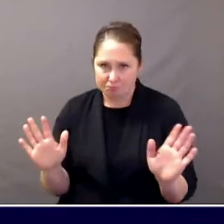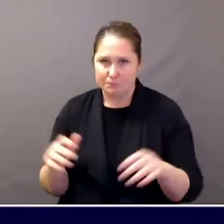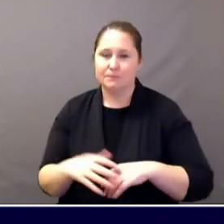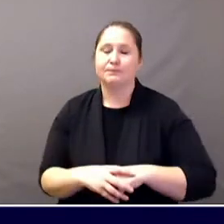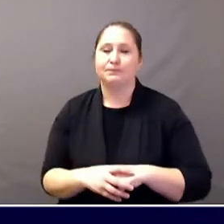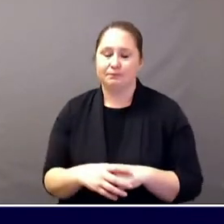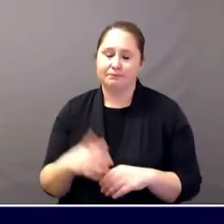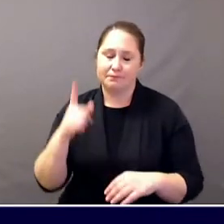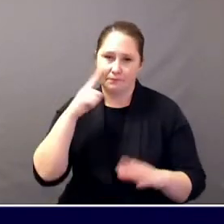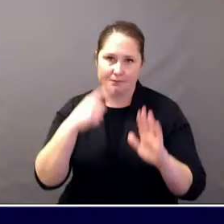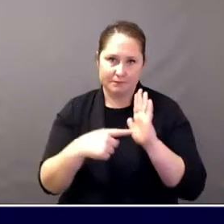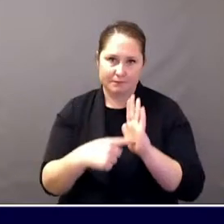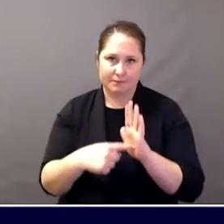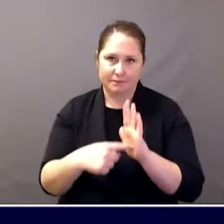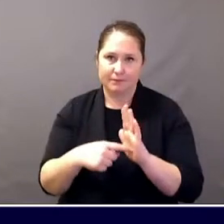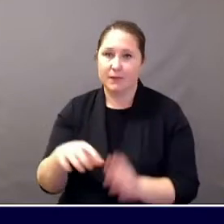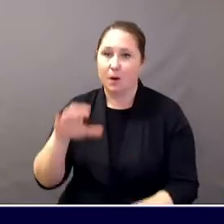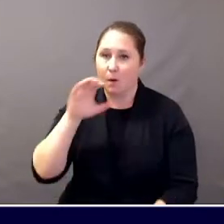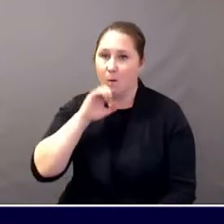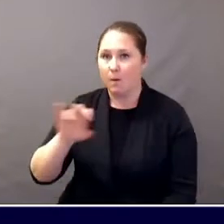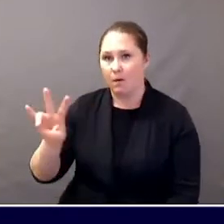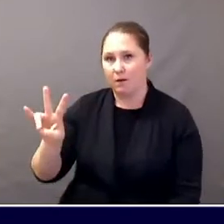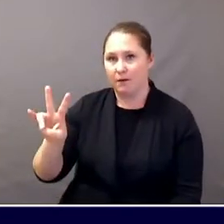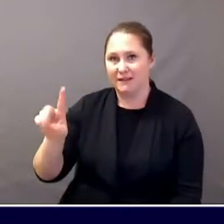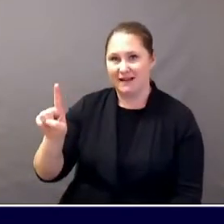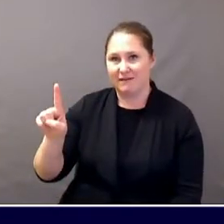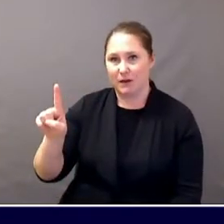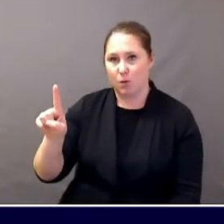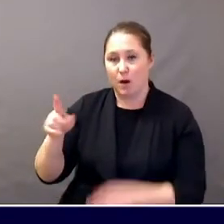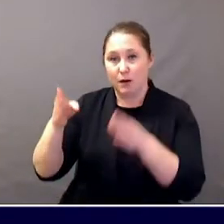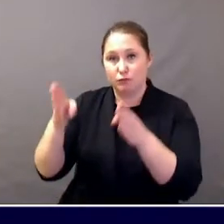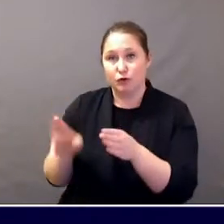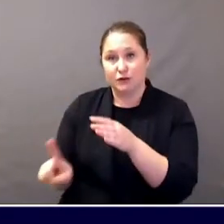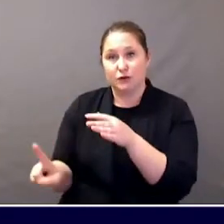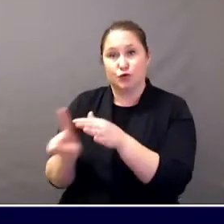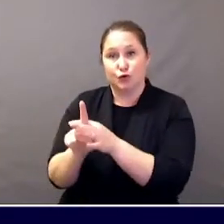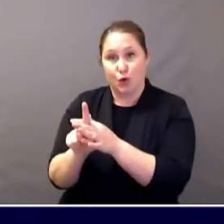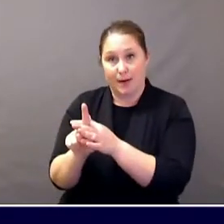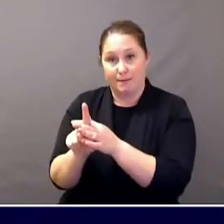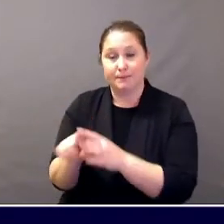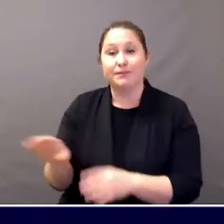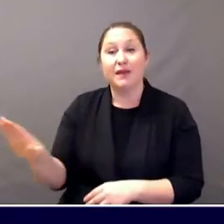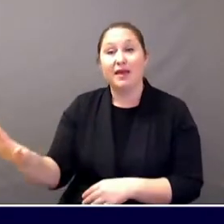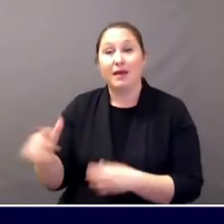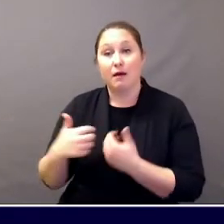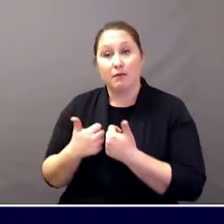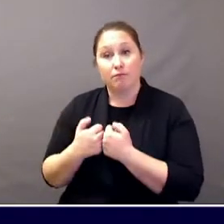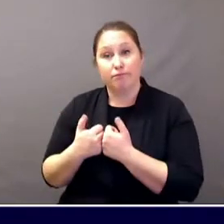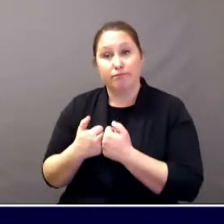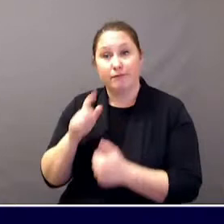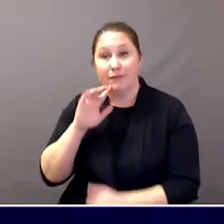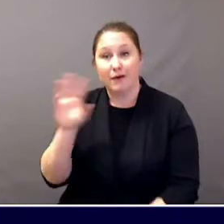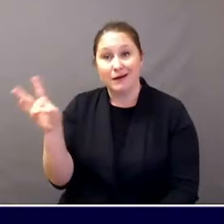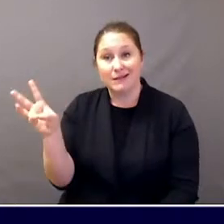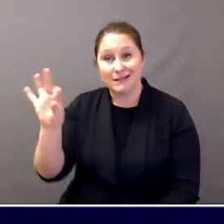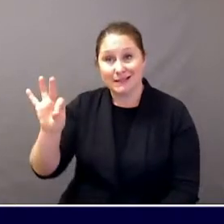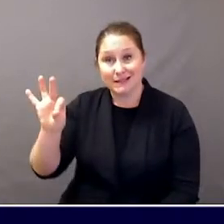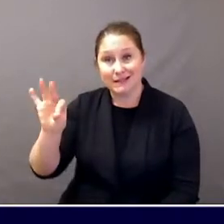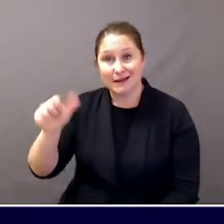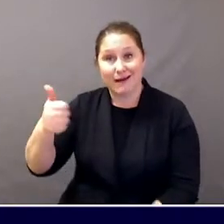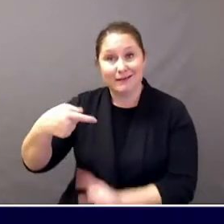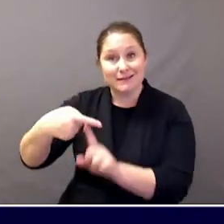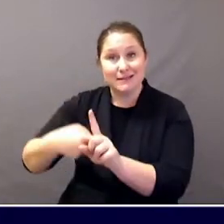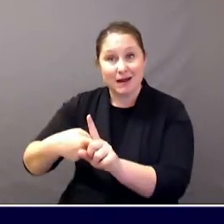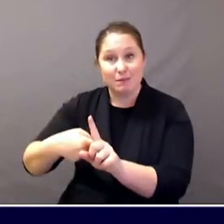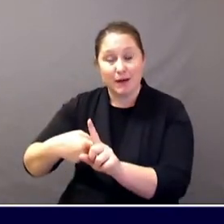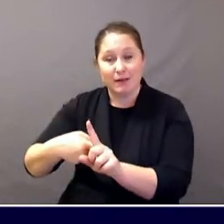be vaccinated and they bring their spouse who's 69 and 10 months old, they probably won't turn that spouse back, turn that spouse